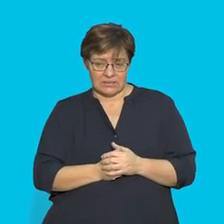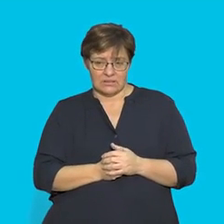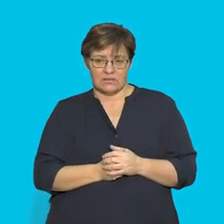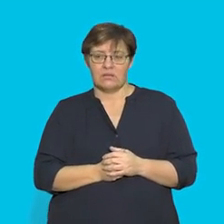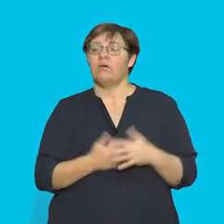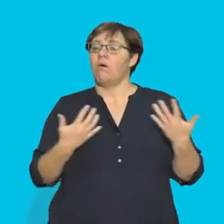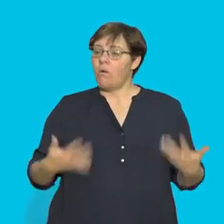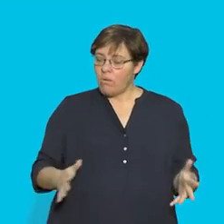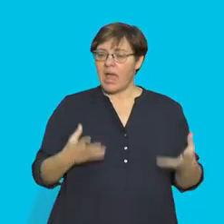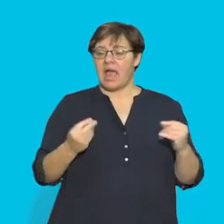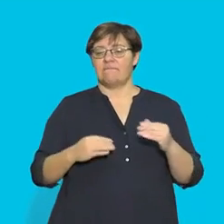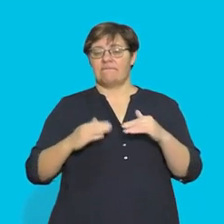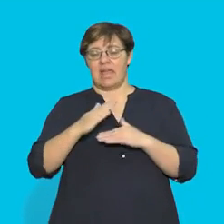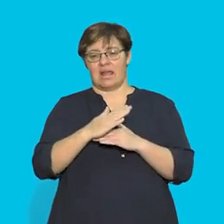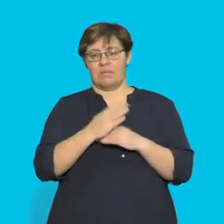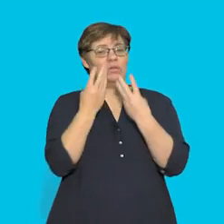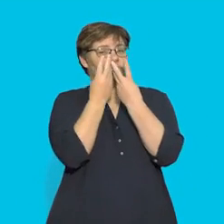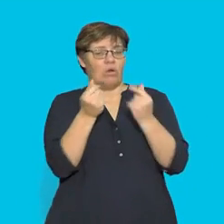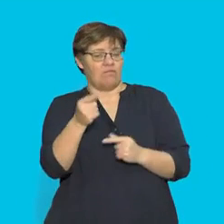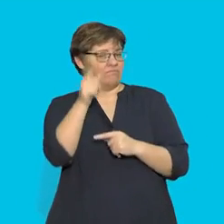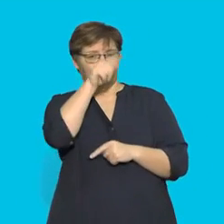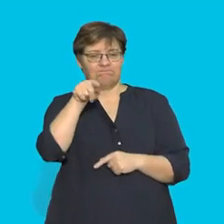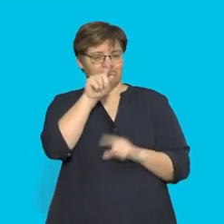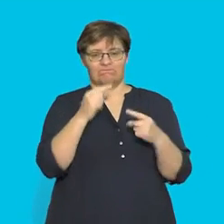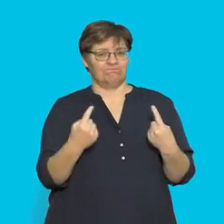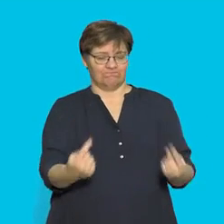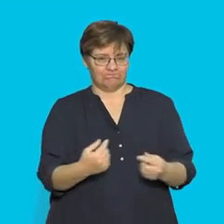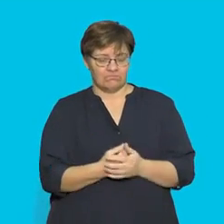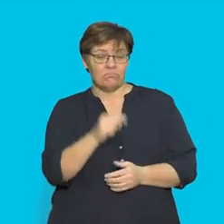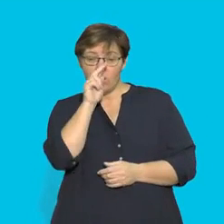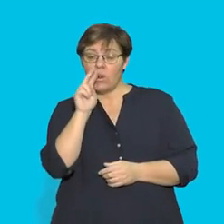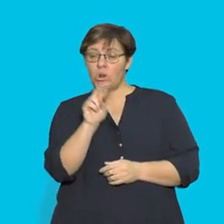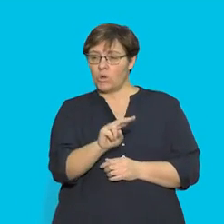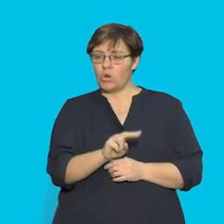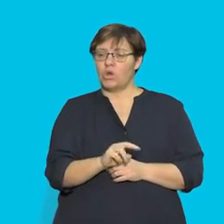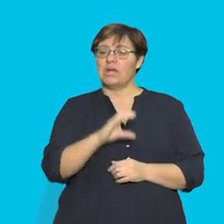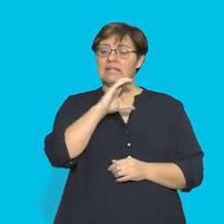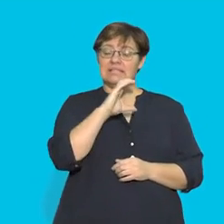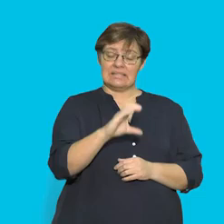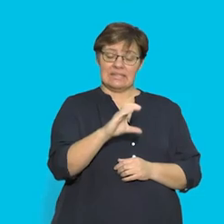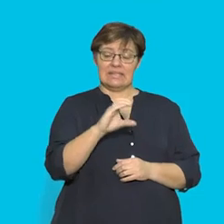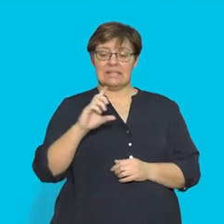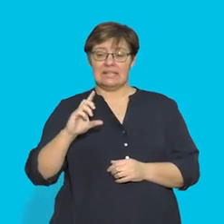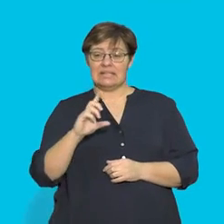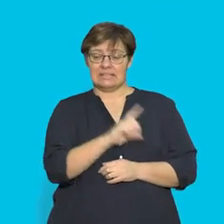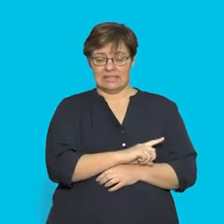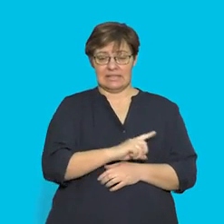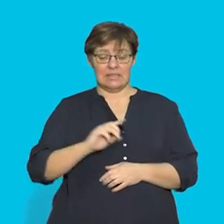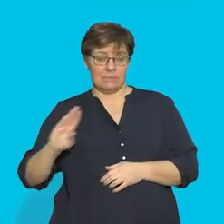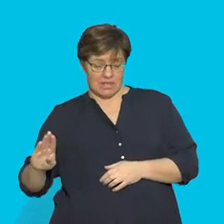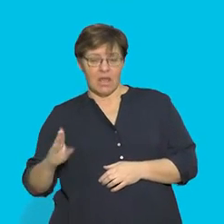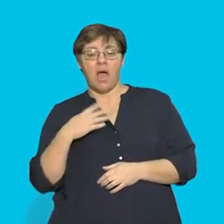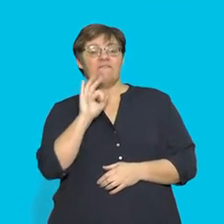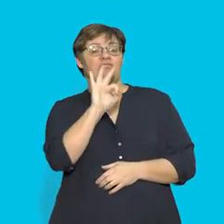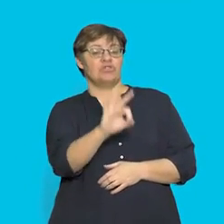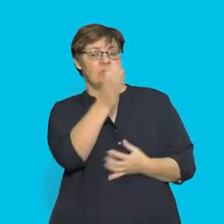it stands, we only have the angle, so we cannot solve that triangle. But if you look at the triangle CDB, we've got 3